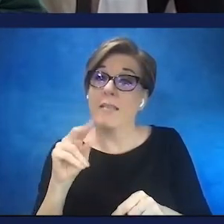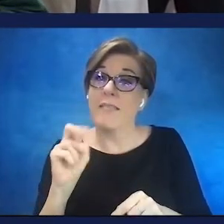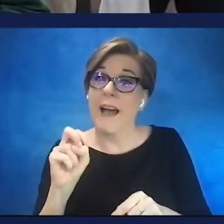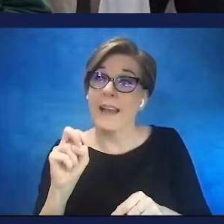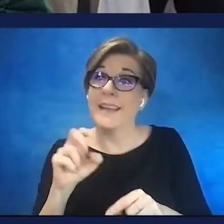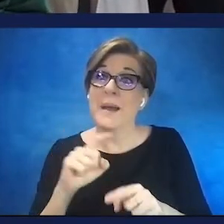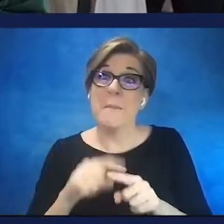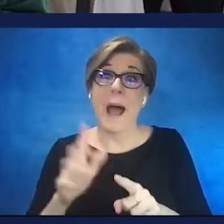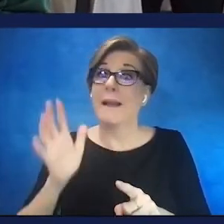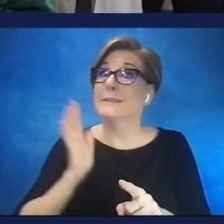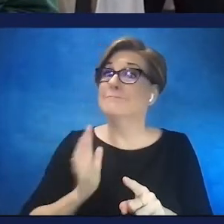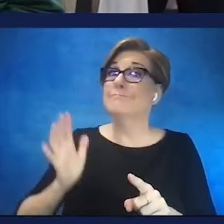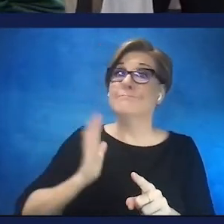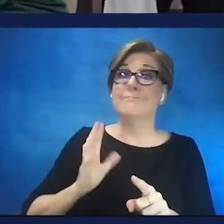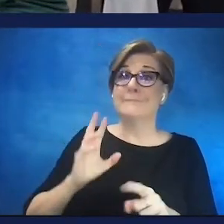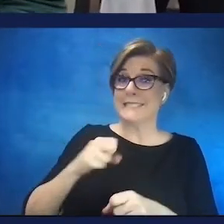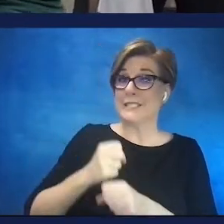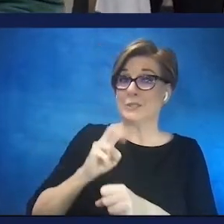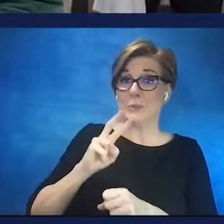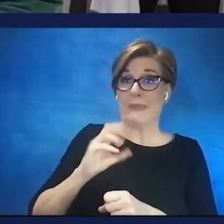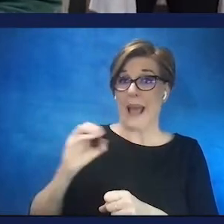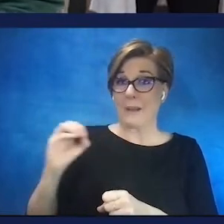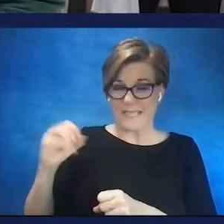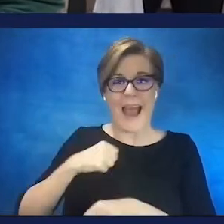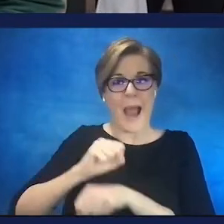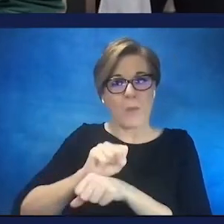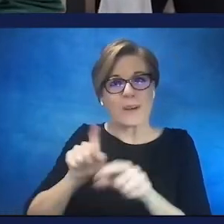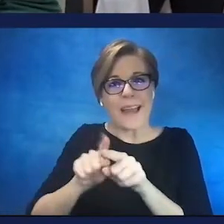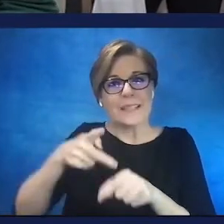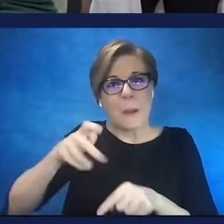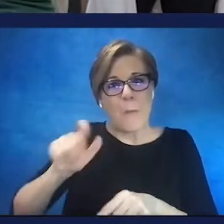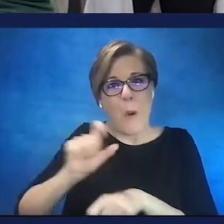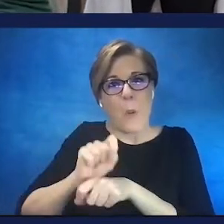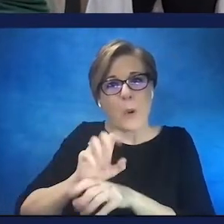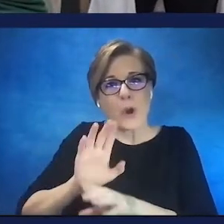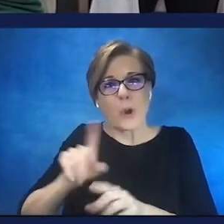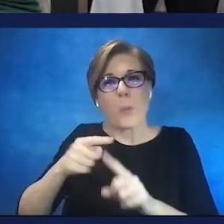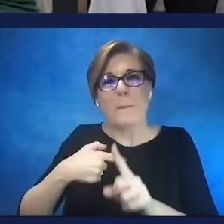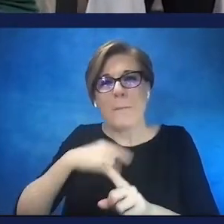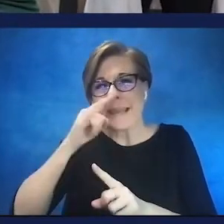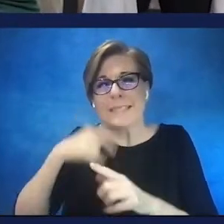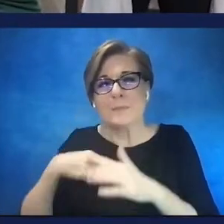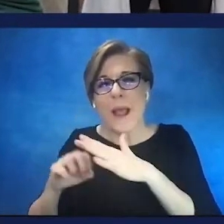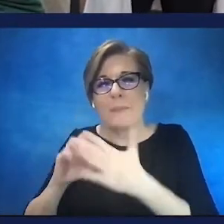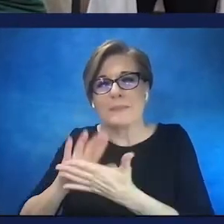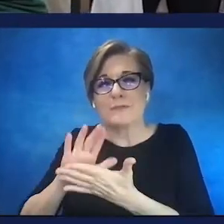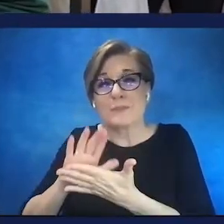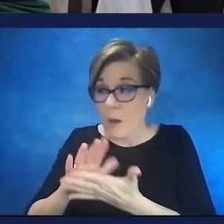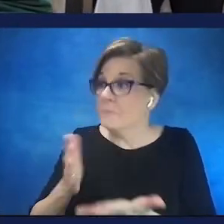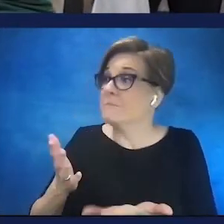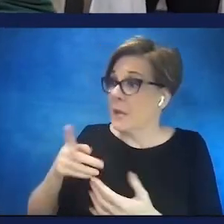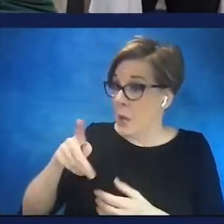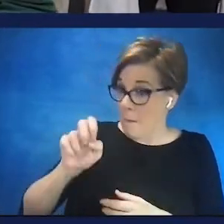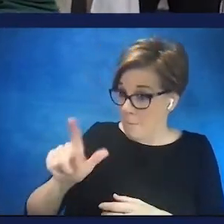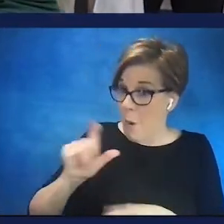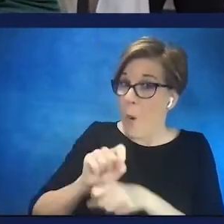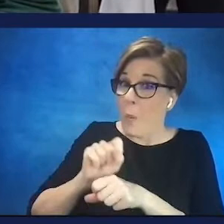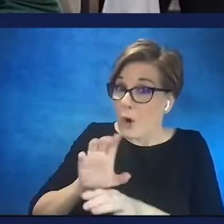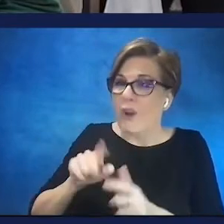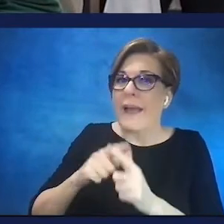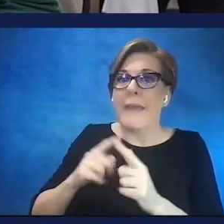started working as a poll worker when my kids were in grade school. As a poll worker, so then you've been promoted up to